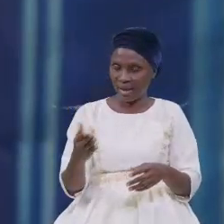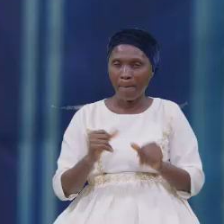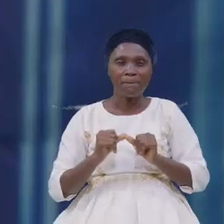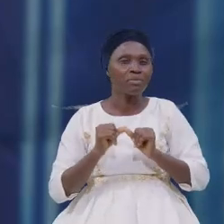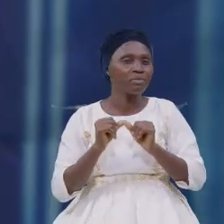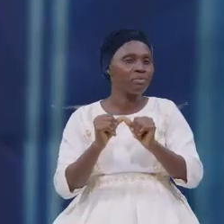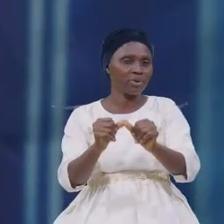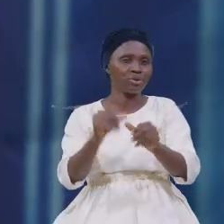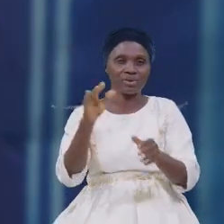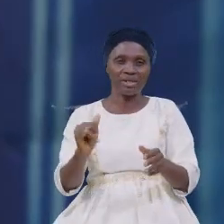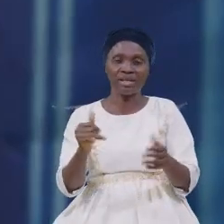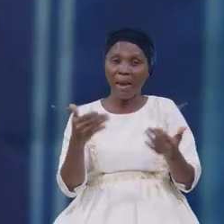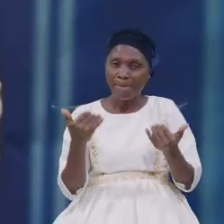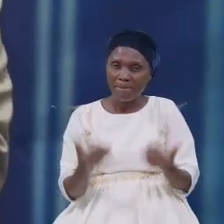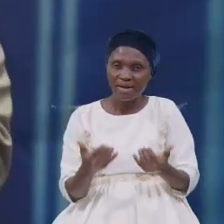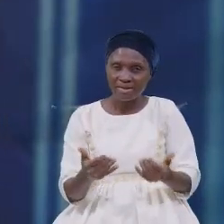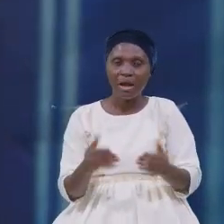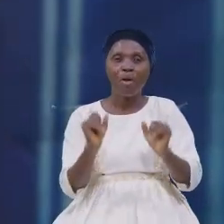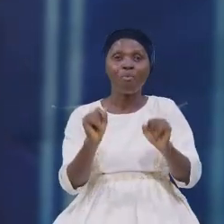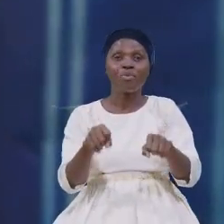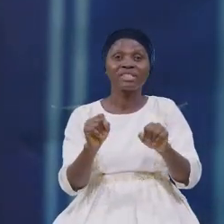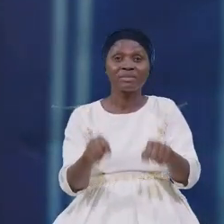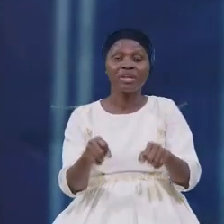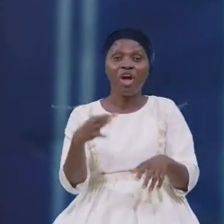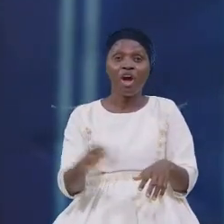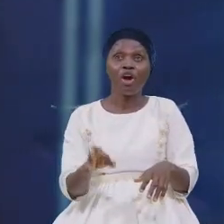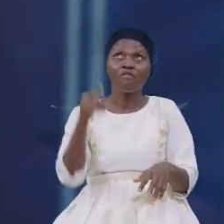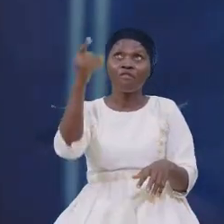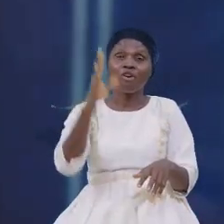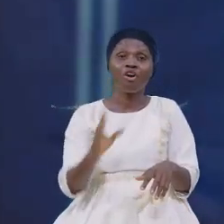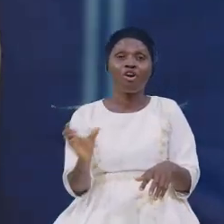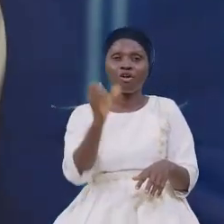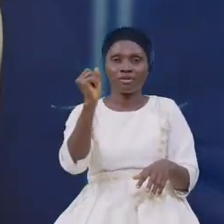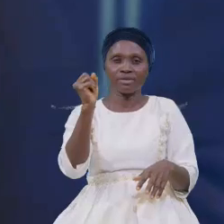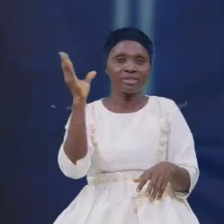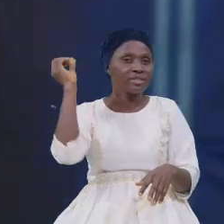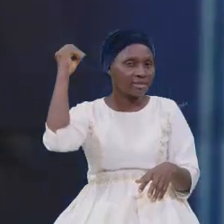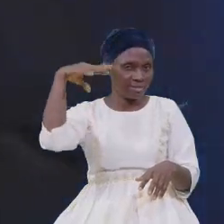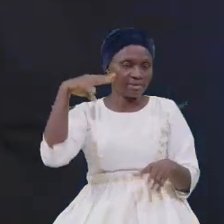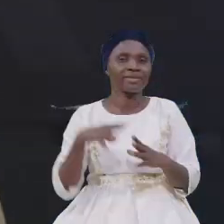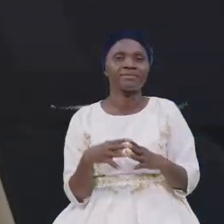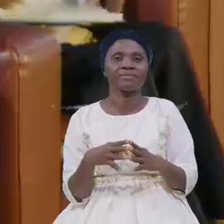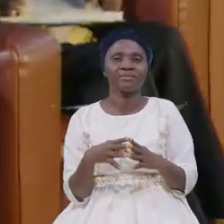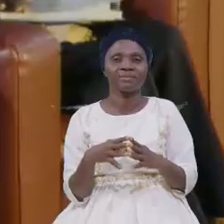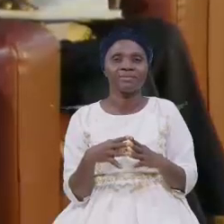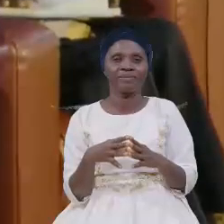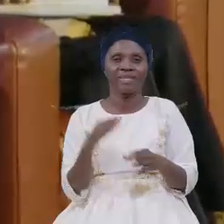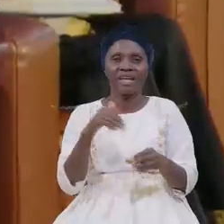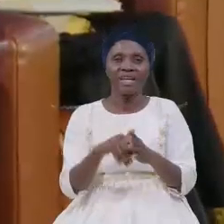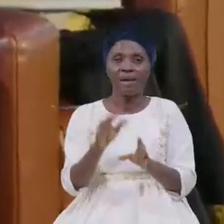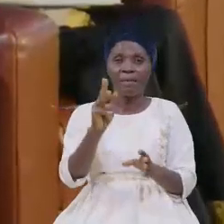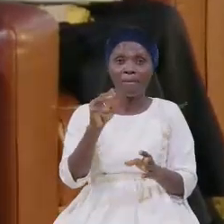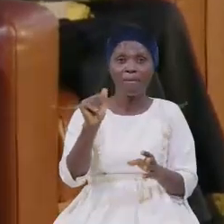present possibilities of God's grace. We're looking at Matthew chapter 19,